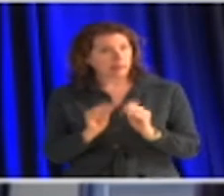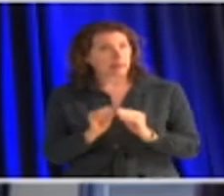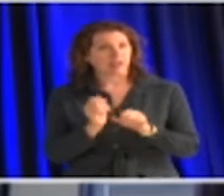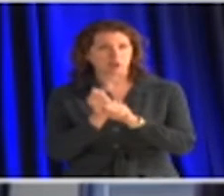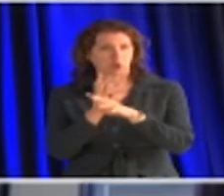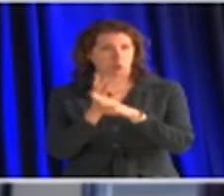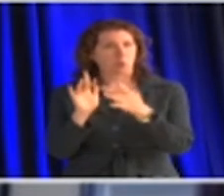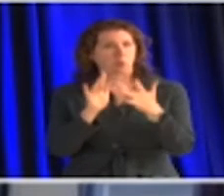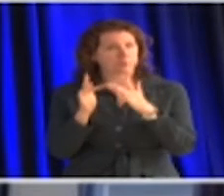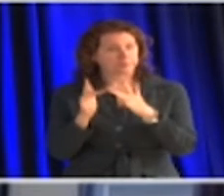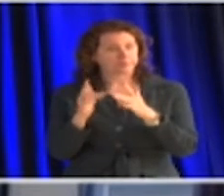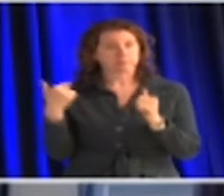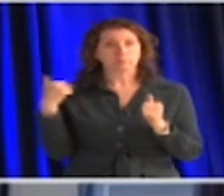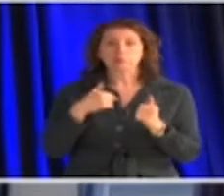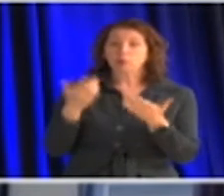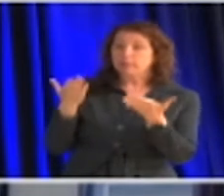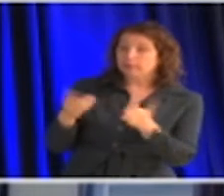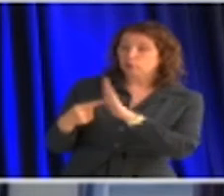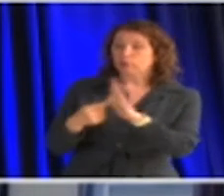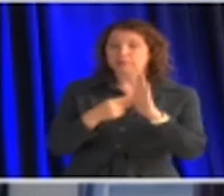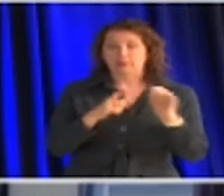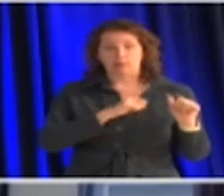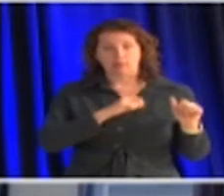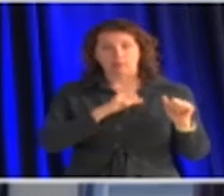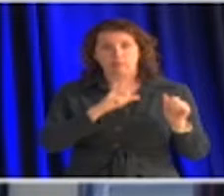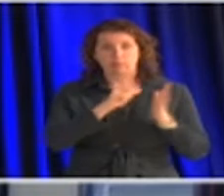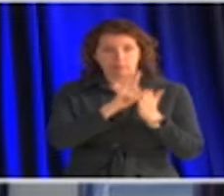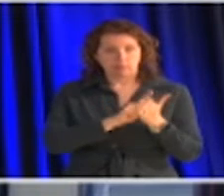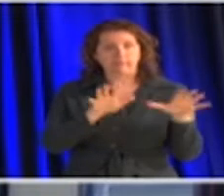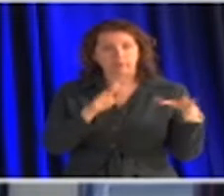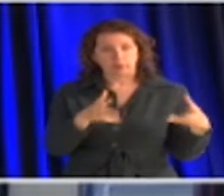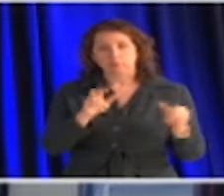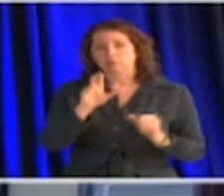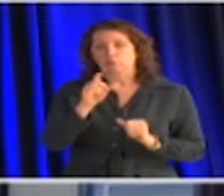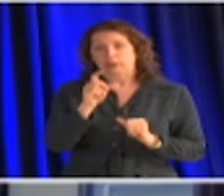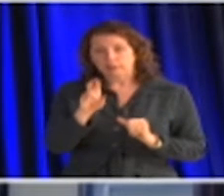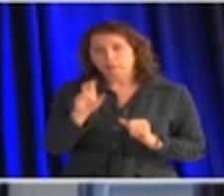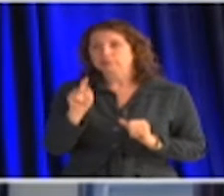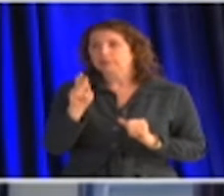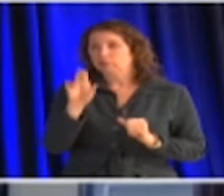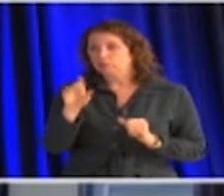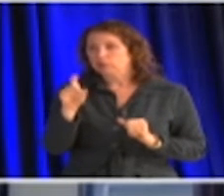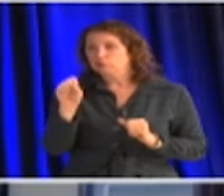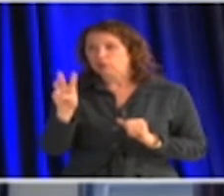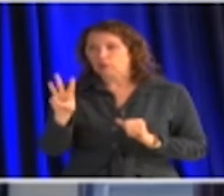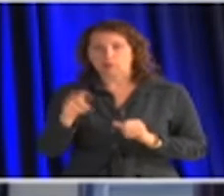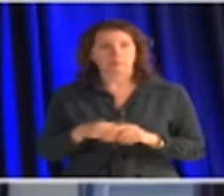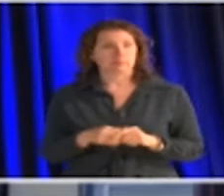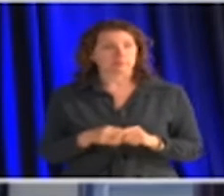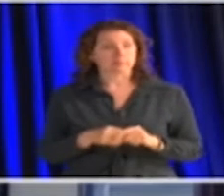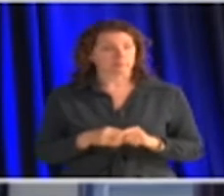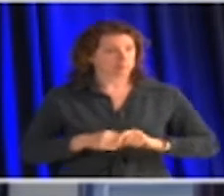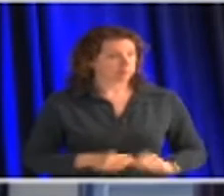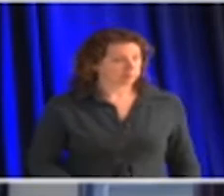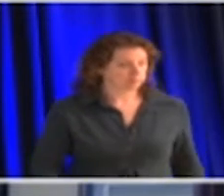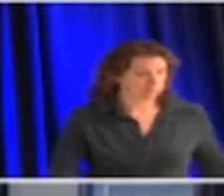Zoom. We were there representing the law firm of Rader, Terry, Bradshaw. Now, Commissioner Larry Johnson, I